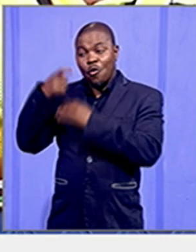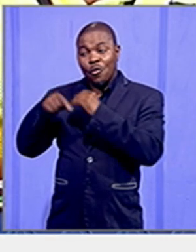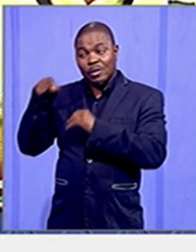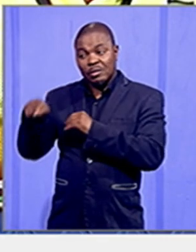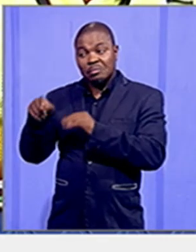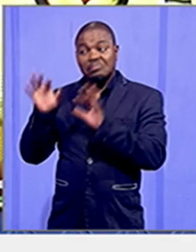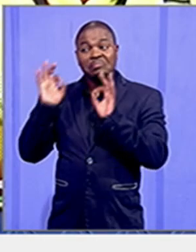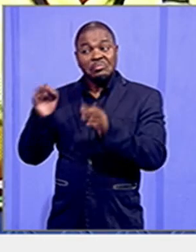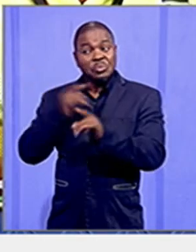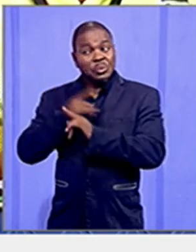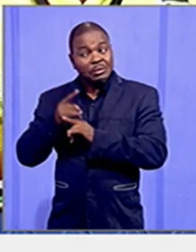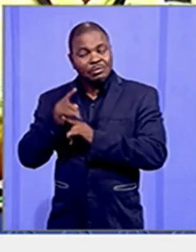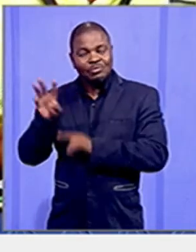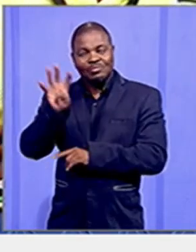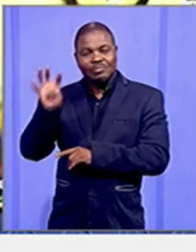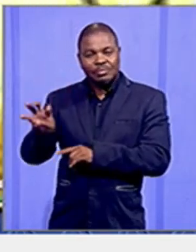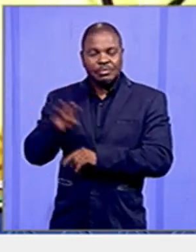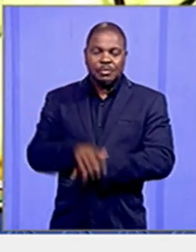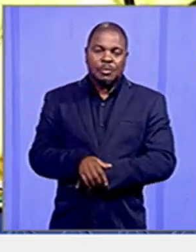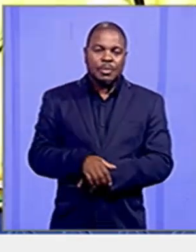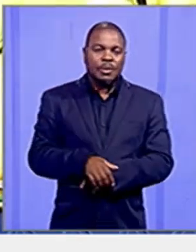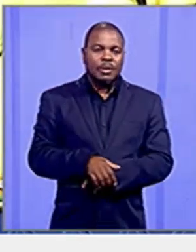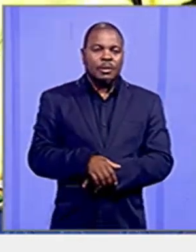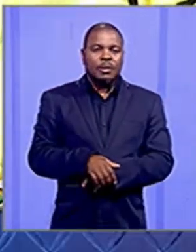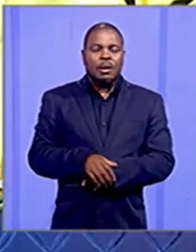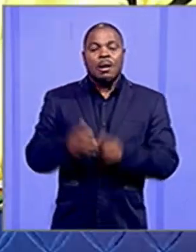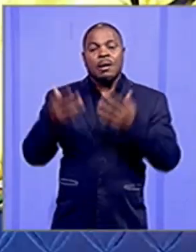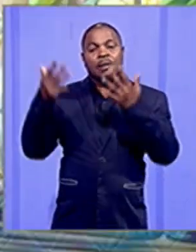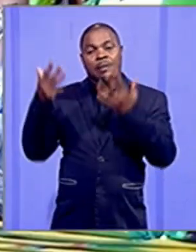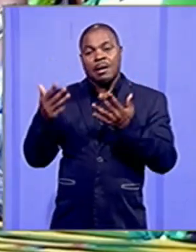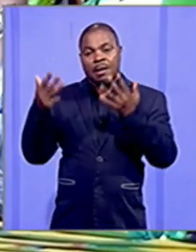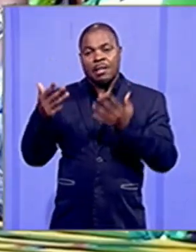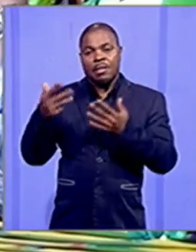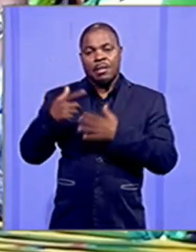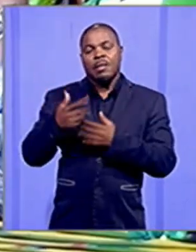conference. Kgetse ya go kaya conference ya borobongwe e se ka fa